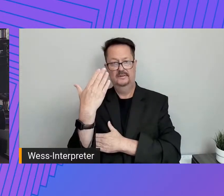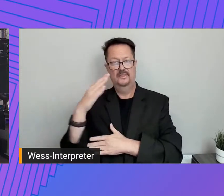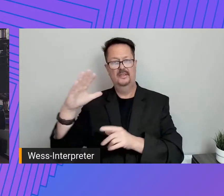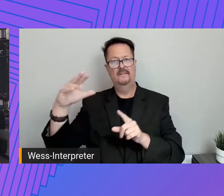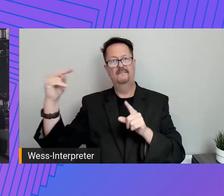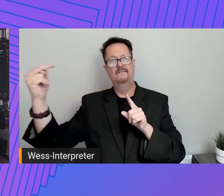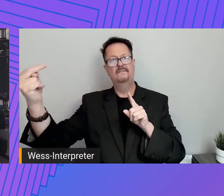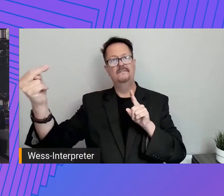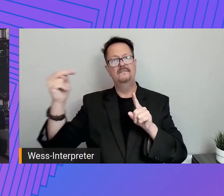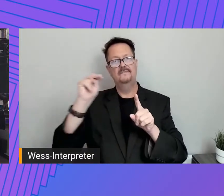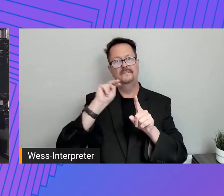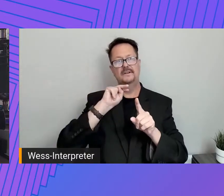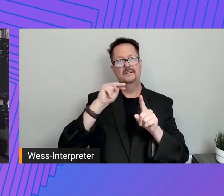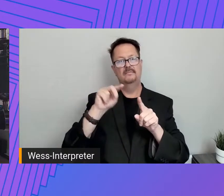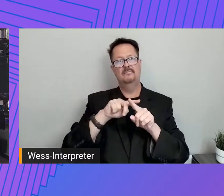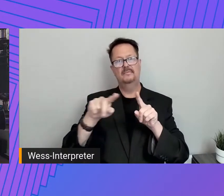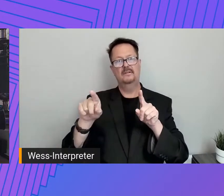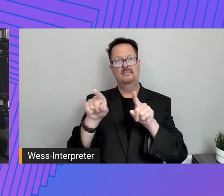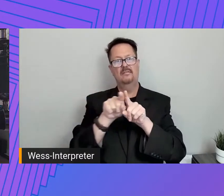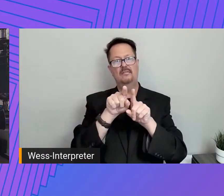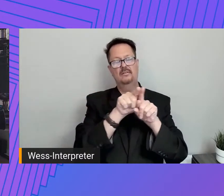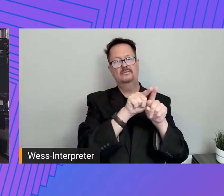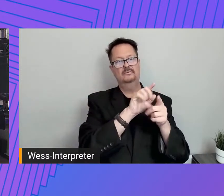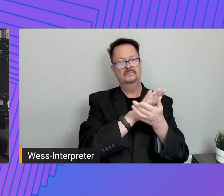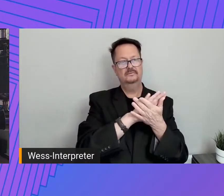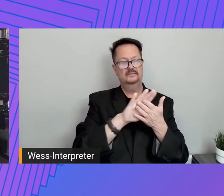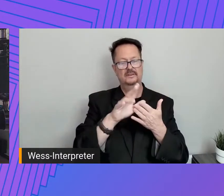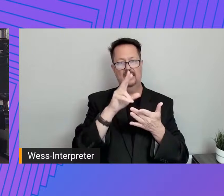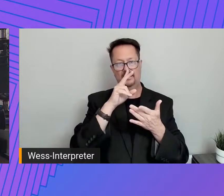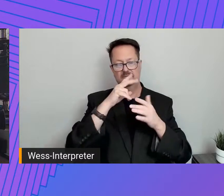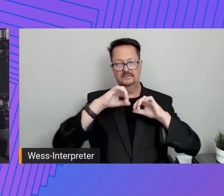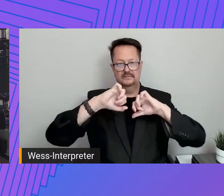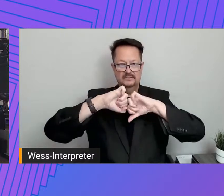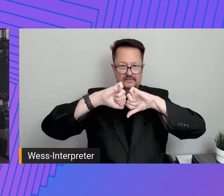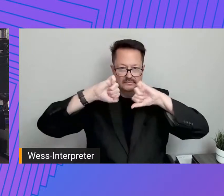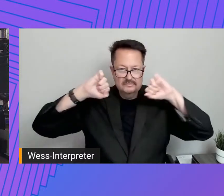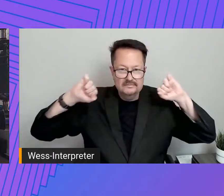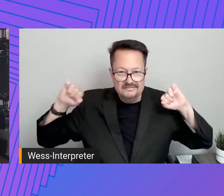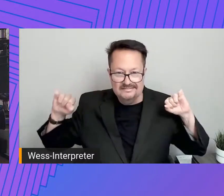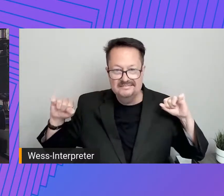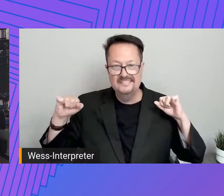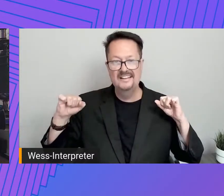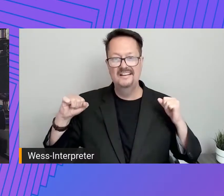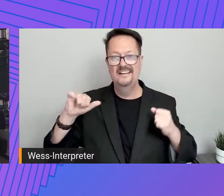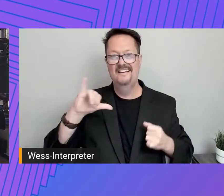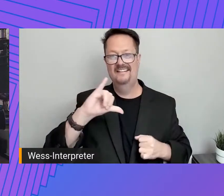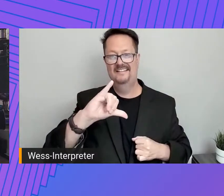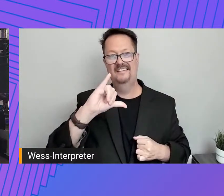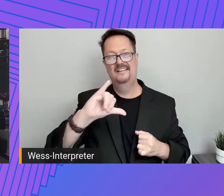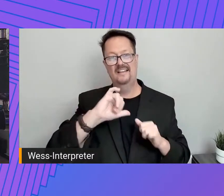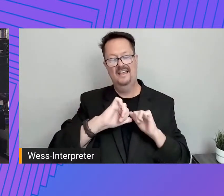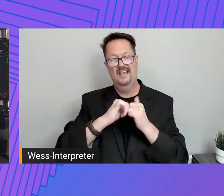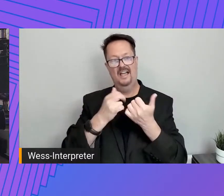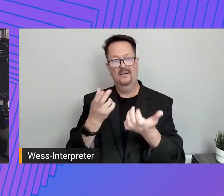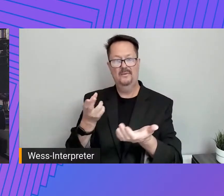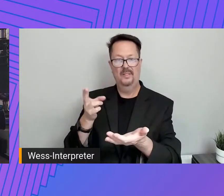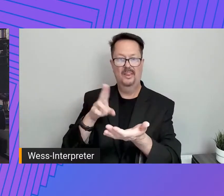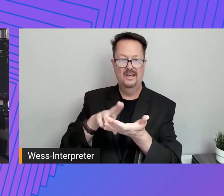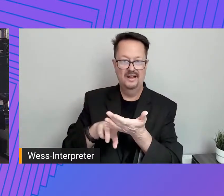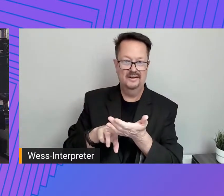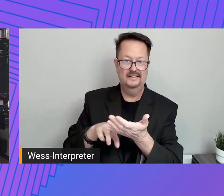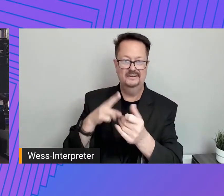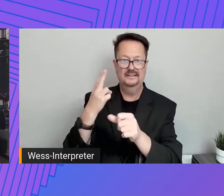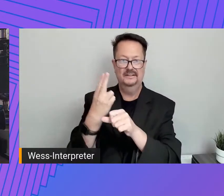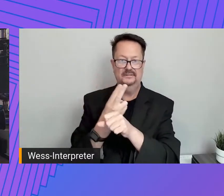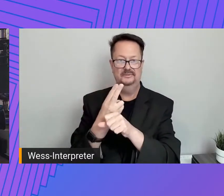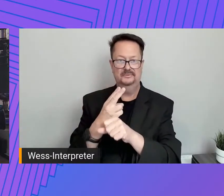nice to get a hands-on look and be able to see how we would actually log in and use some of the tech